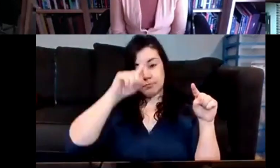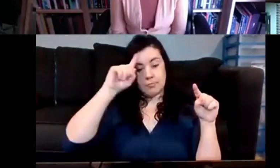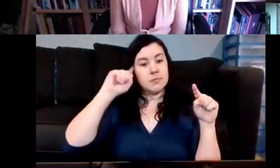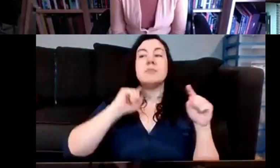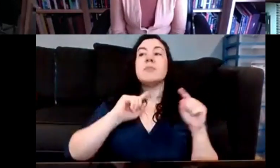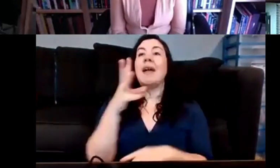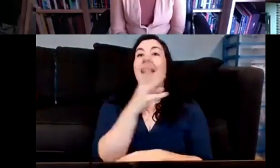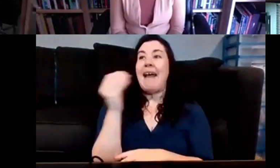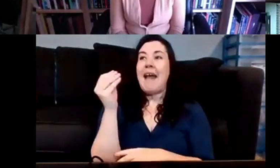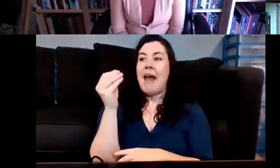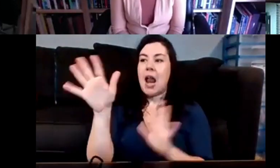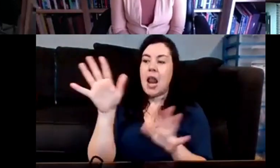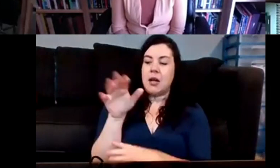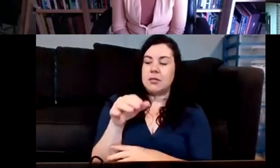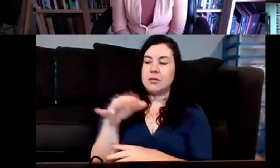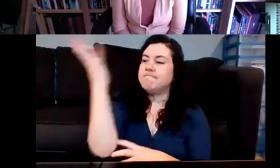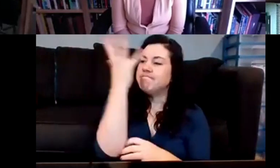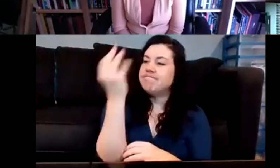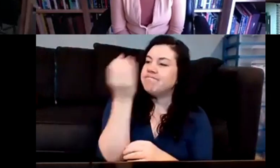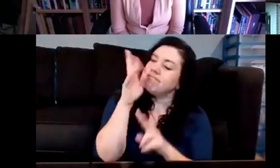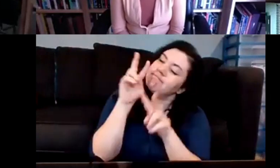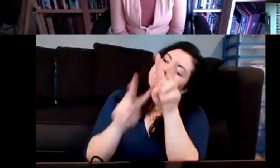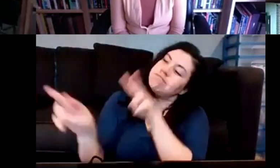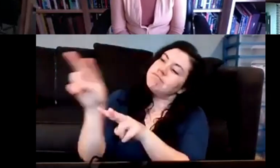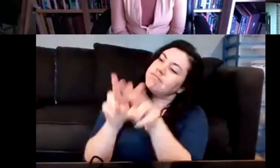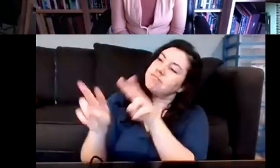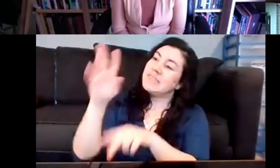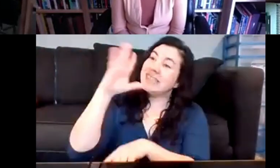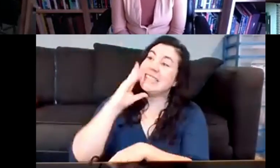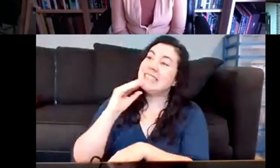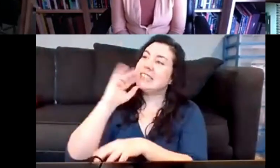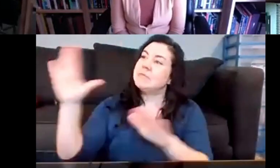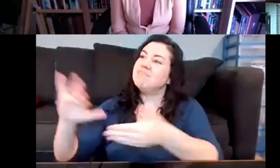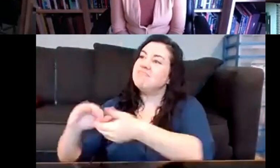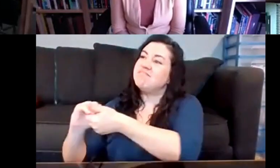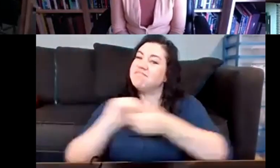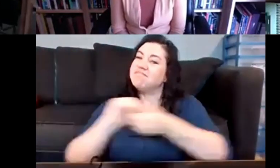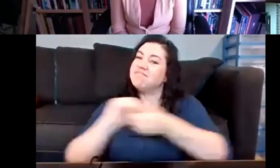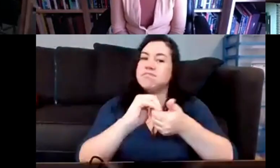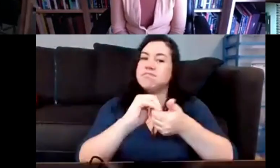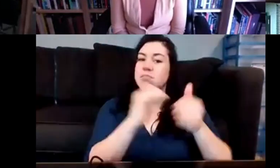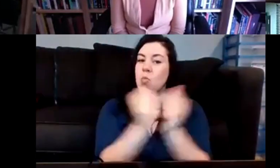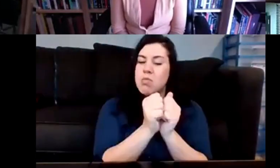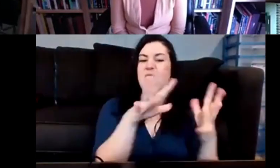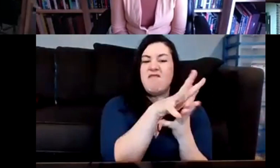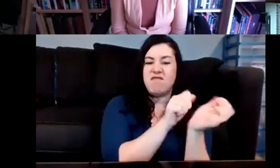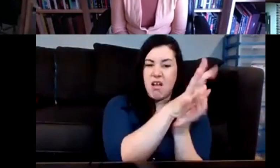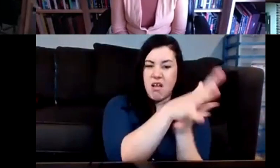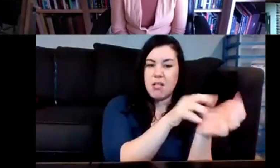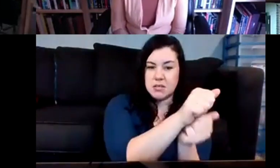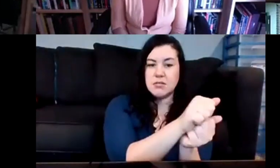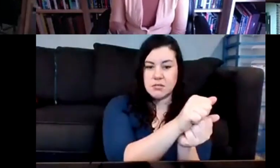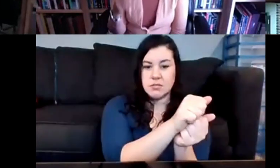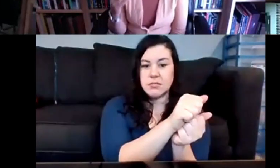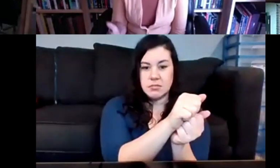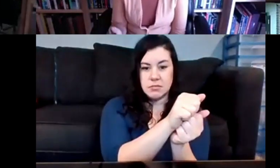the aesthetic experience are integrally intertwined with state-sanctioned violence. Immanuel Kant,